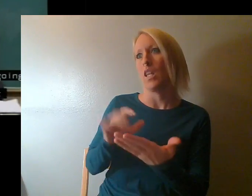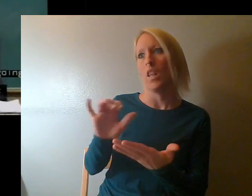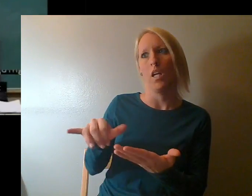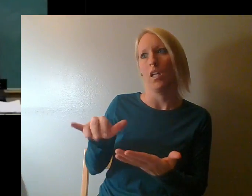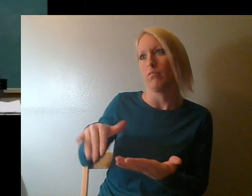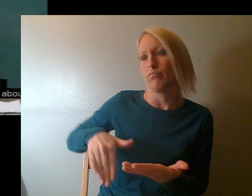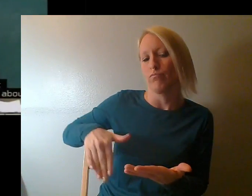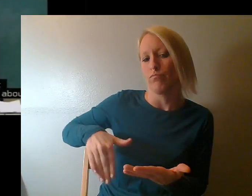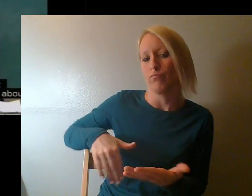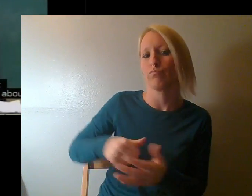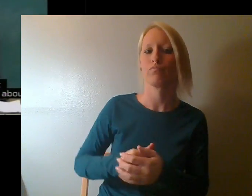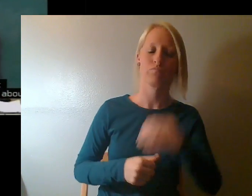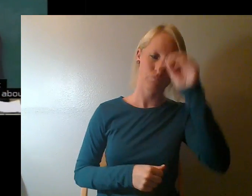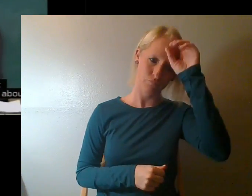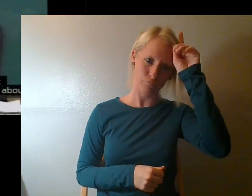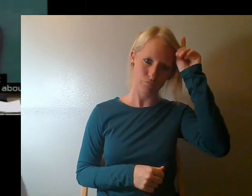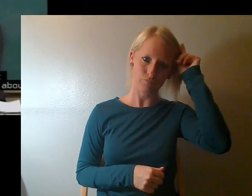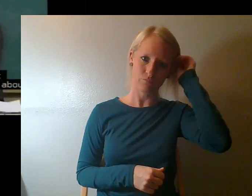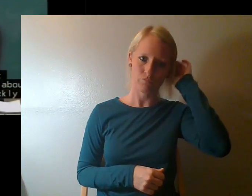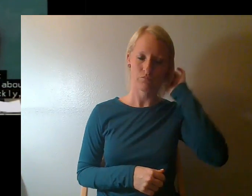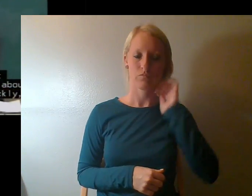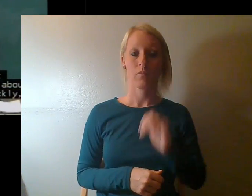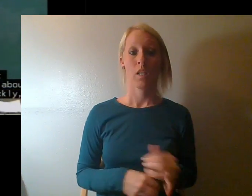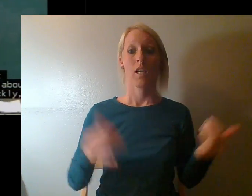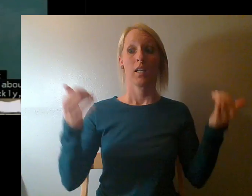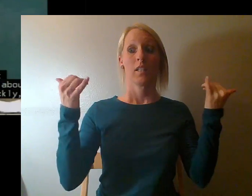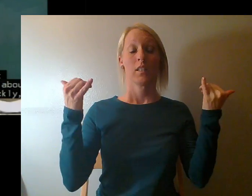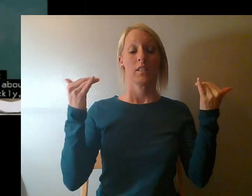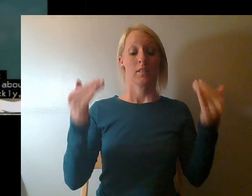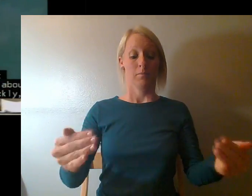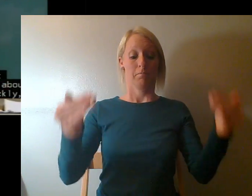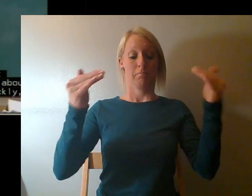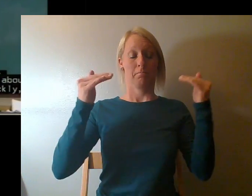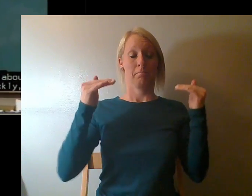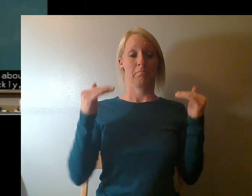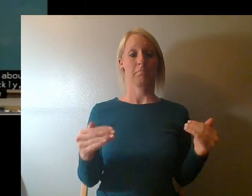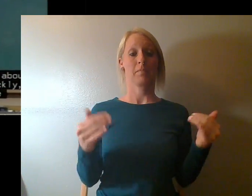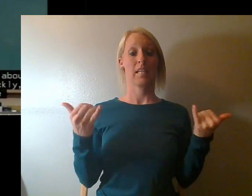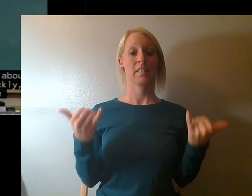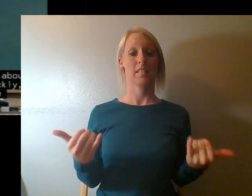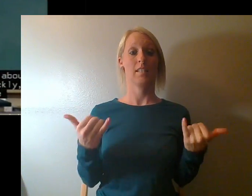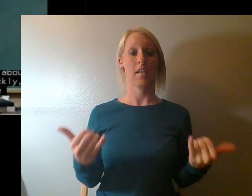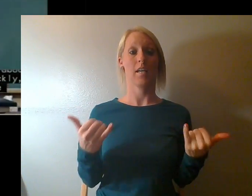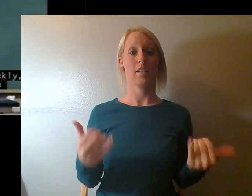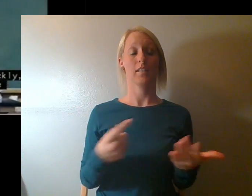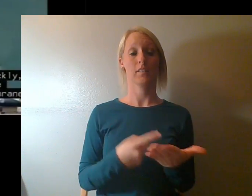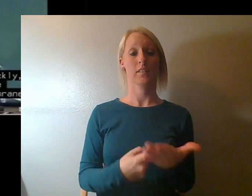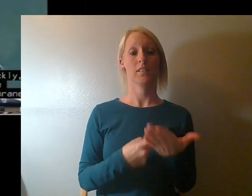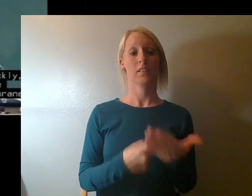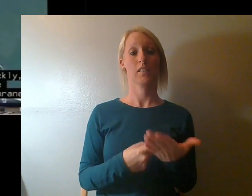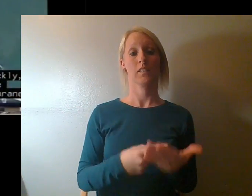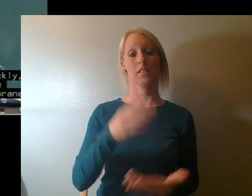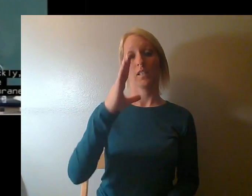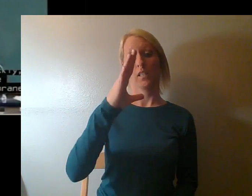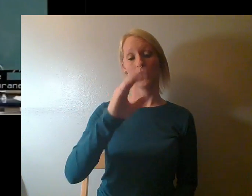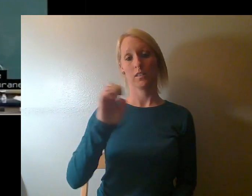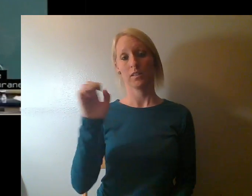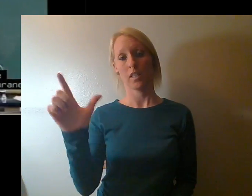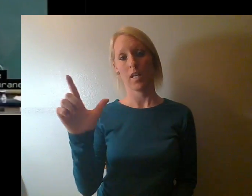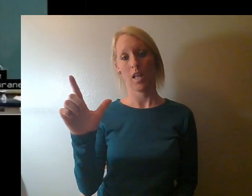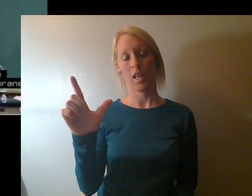about today is I'd like to talk about the cell membrane very quickly, because we already had one group discuss the cell membrane with